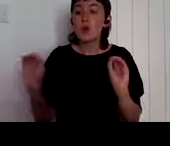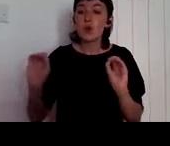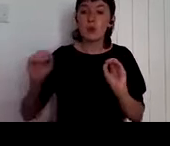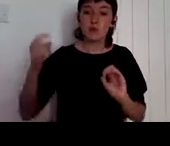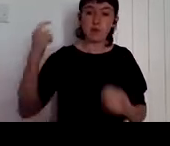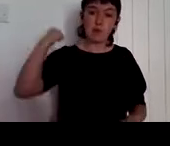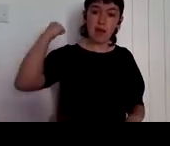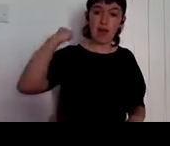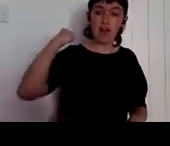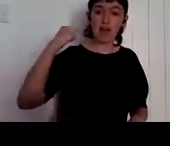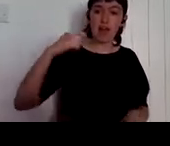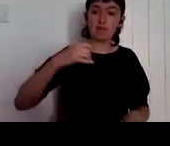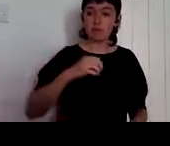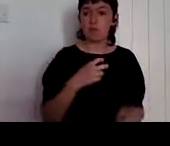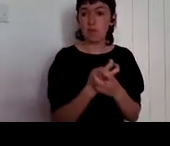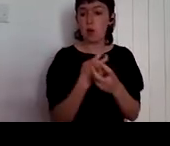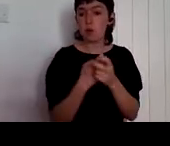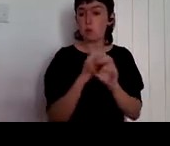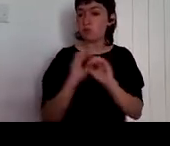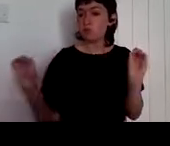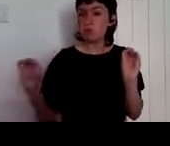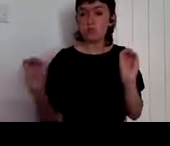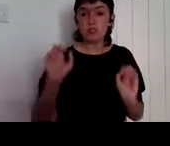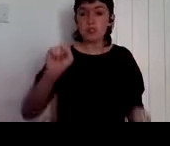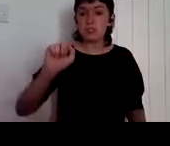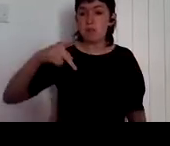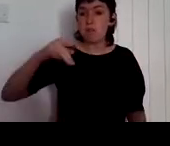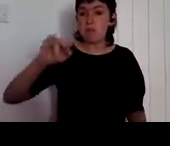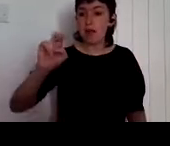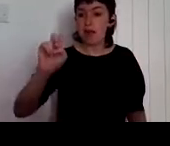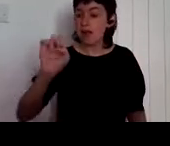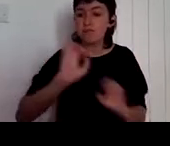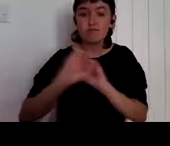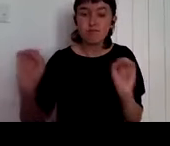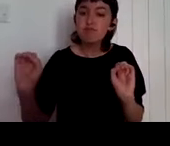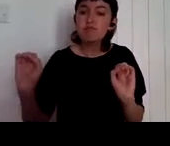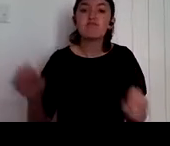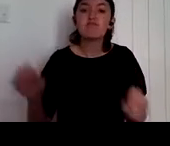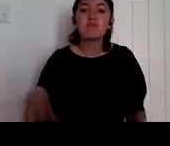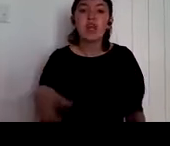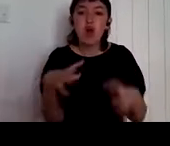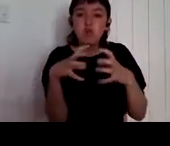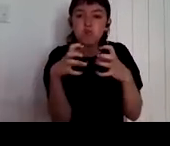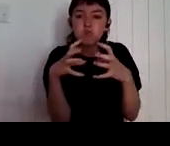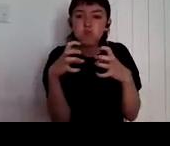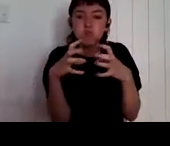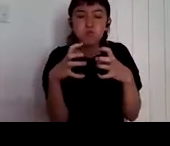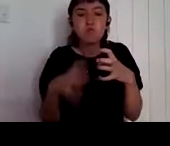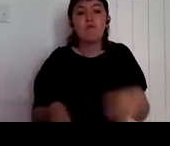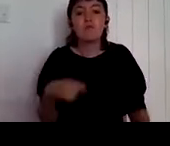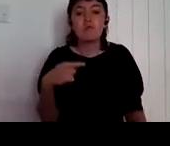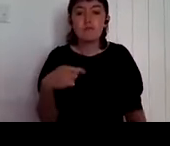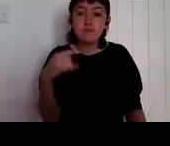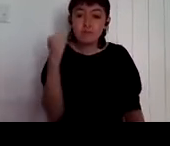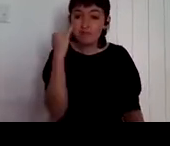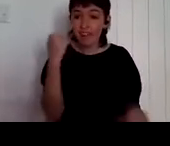many invertebrates. None of these things have an actual backbone. They're all pretty squishy. If they have some sort of skeleton, it's on the outside, like